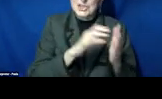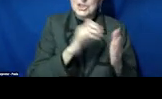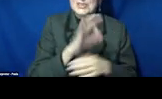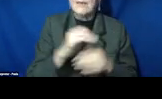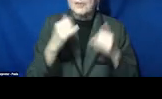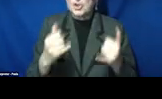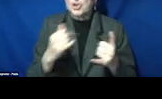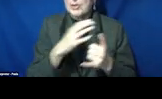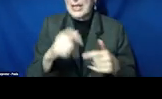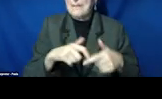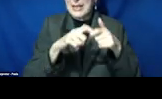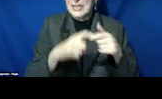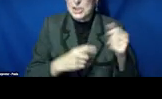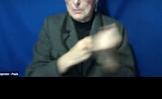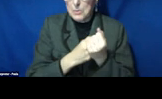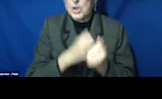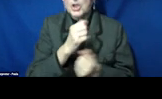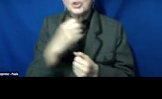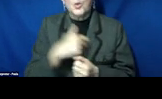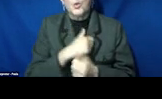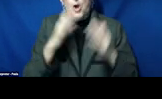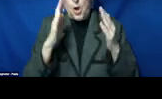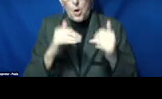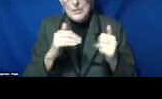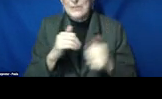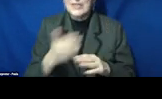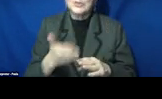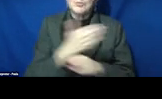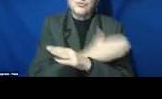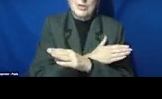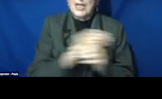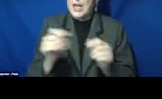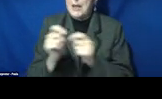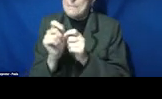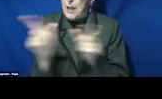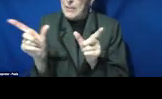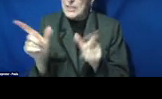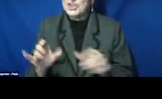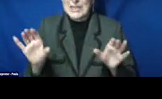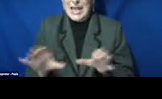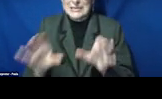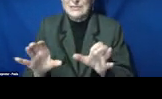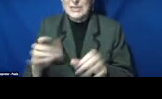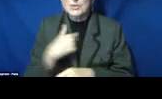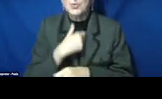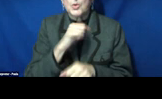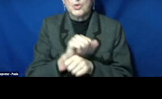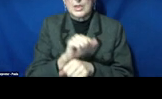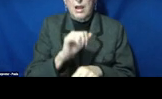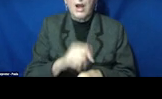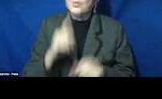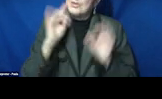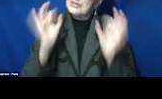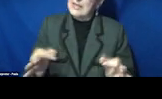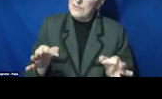pending support. So we're hoping that these pre-population activities that we're working on will definitely